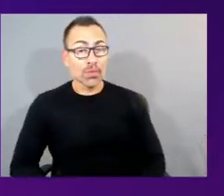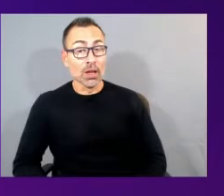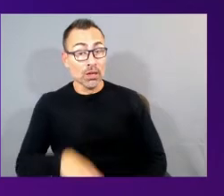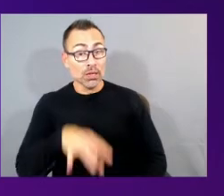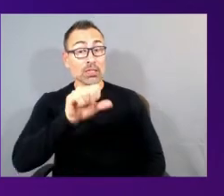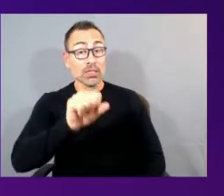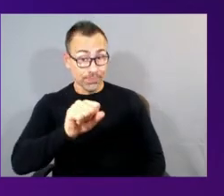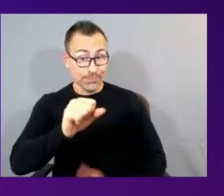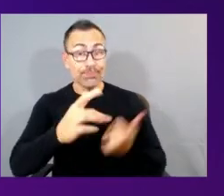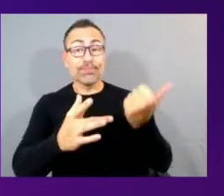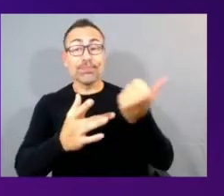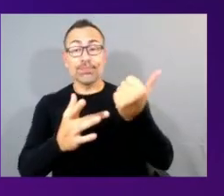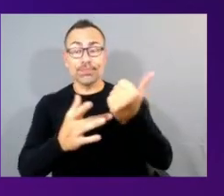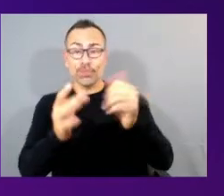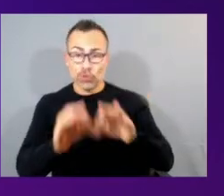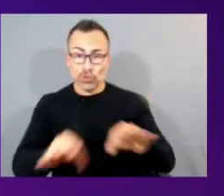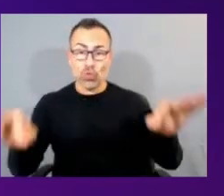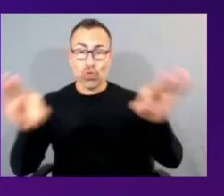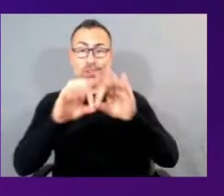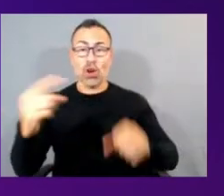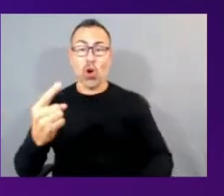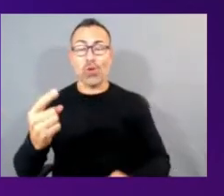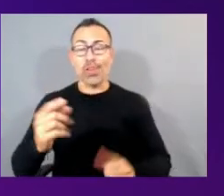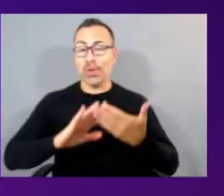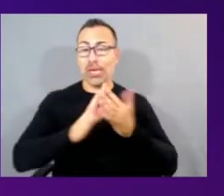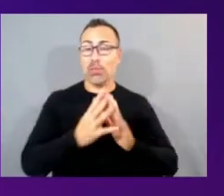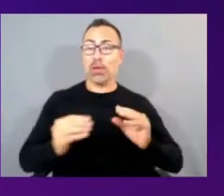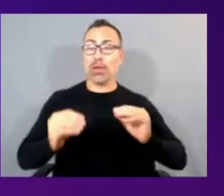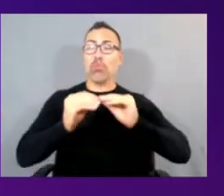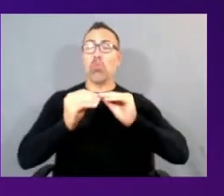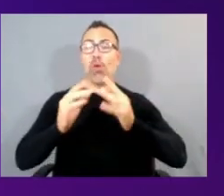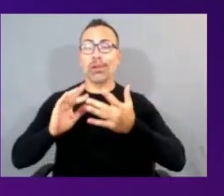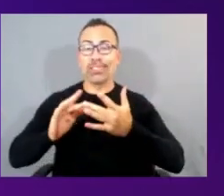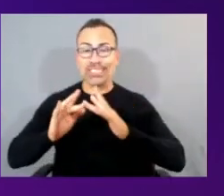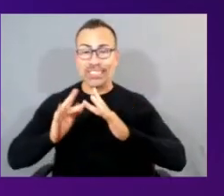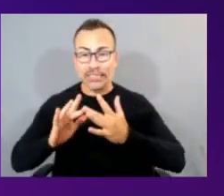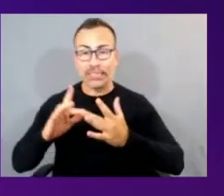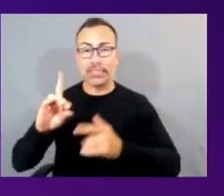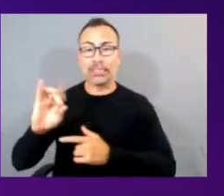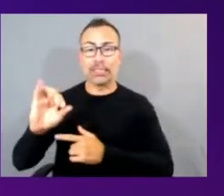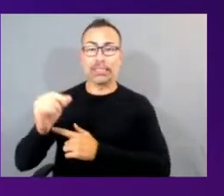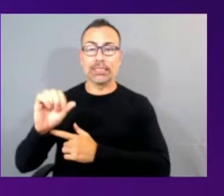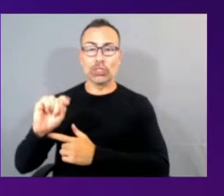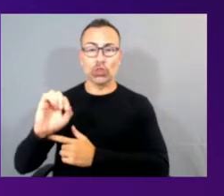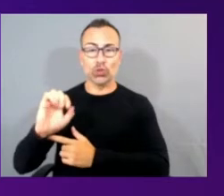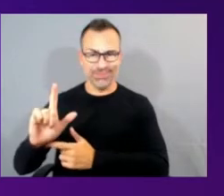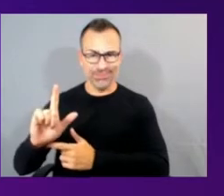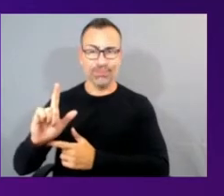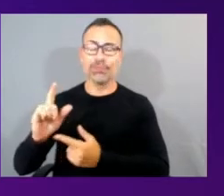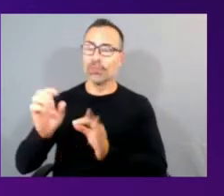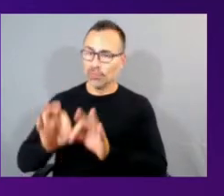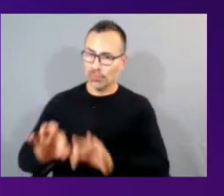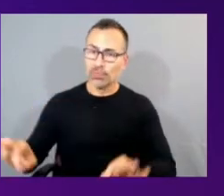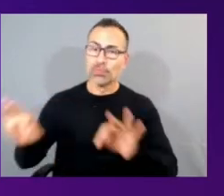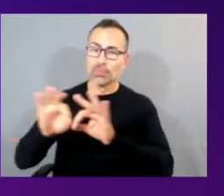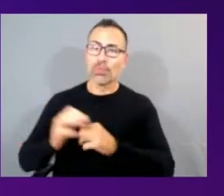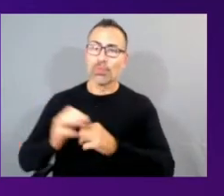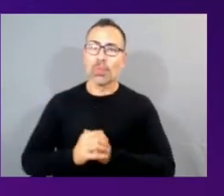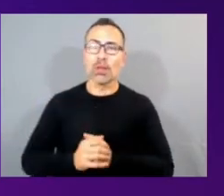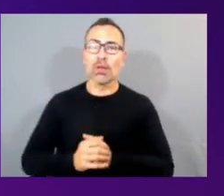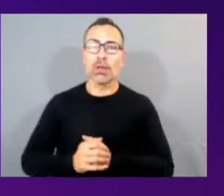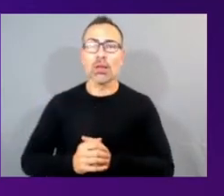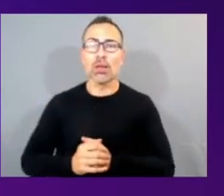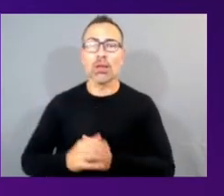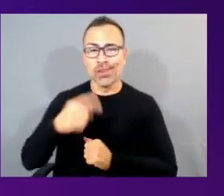Yara, but digitalization is becoming more and more important. We have already taken the lead in developing digital tools for